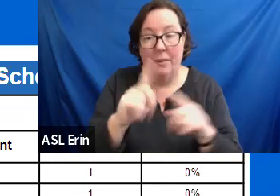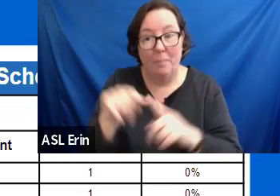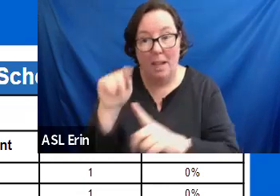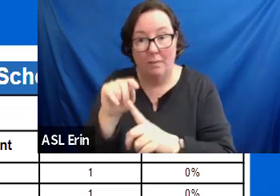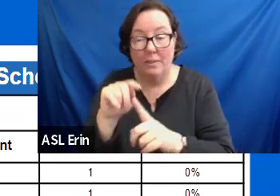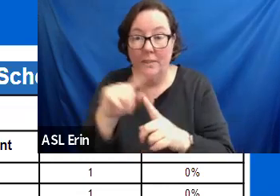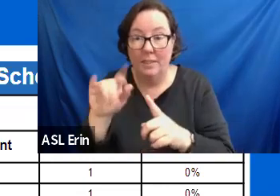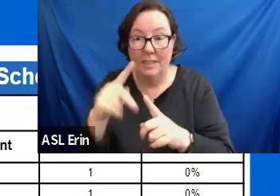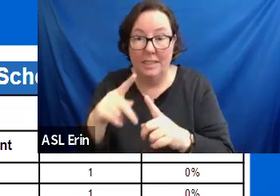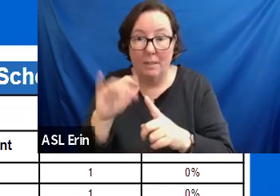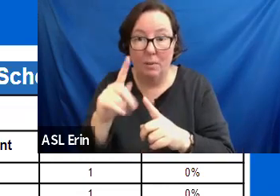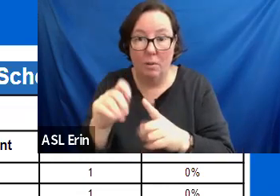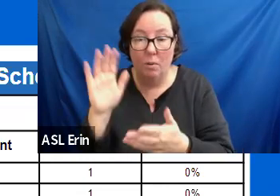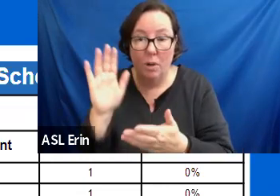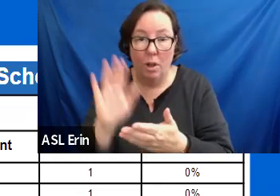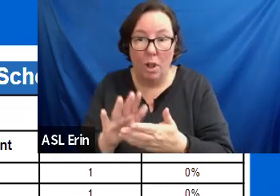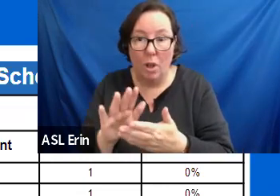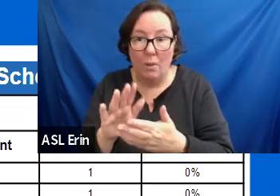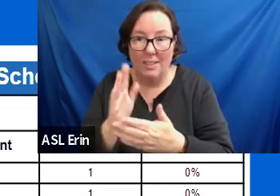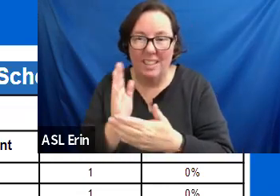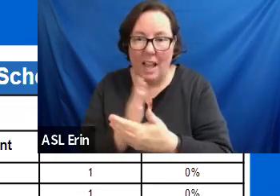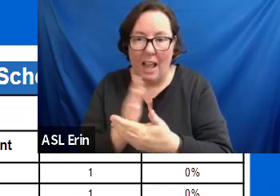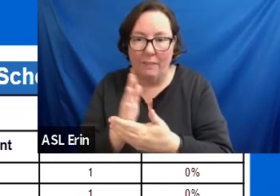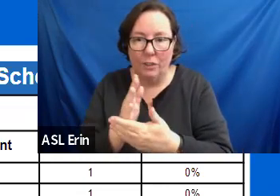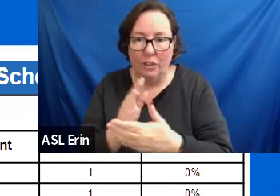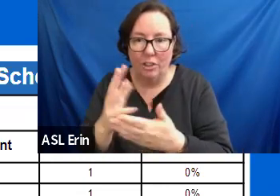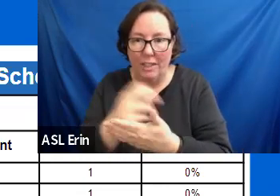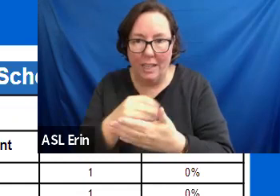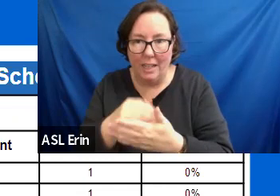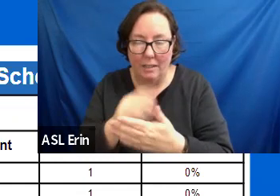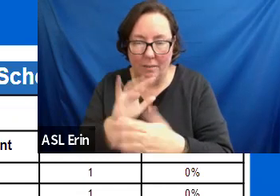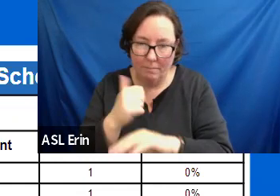the lowest median income, again, based on the number of